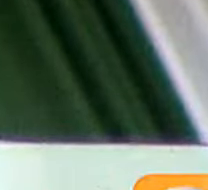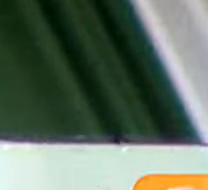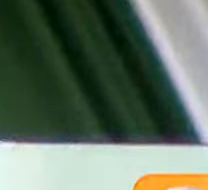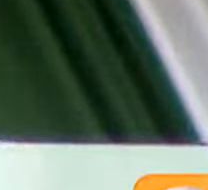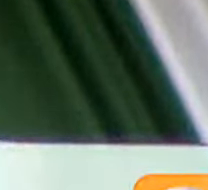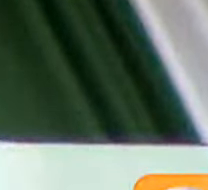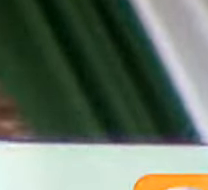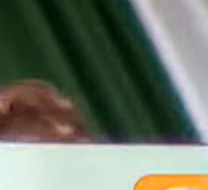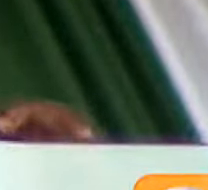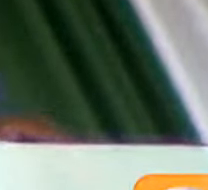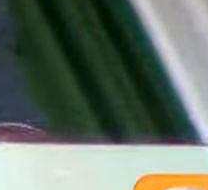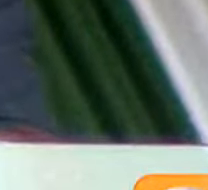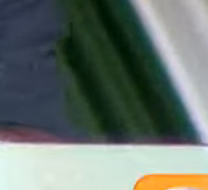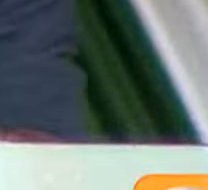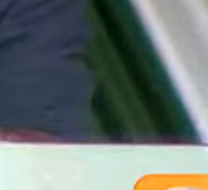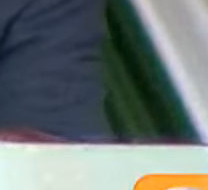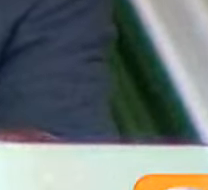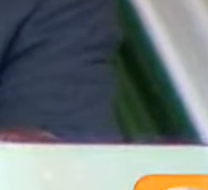hamjambo.